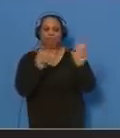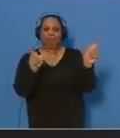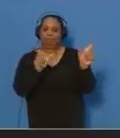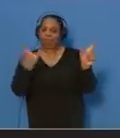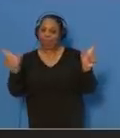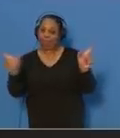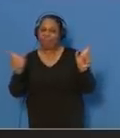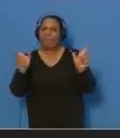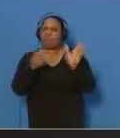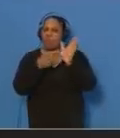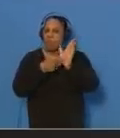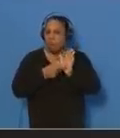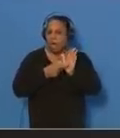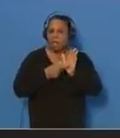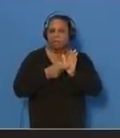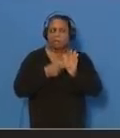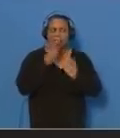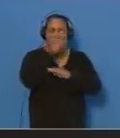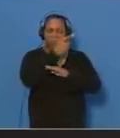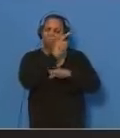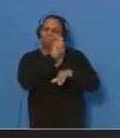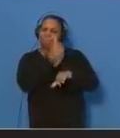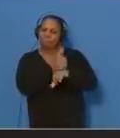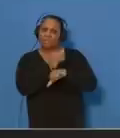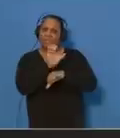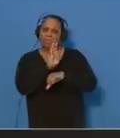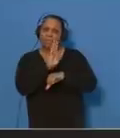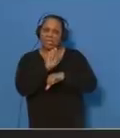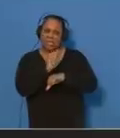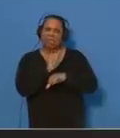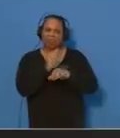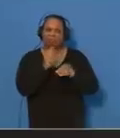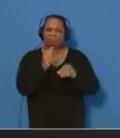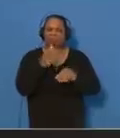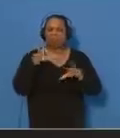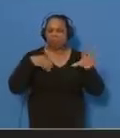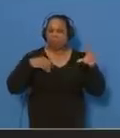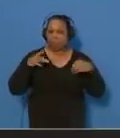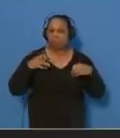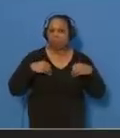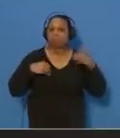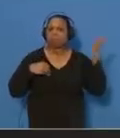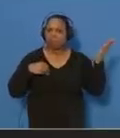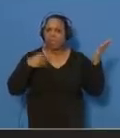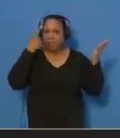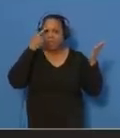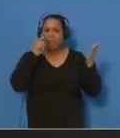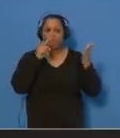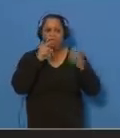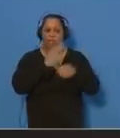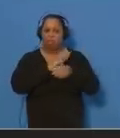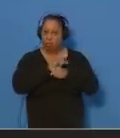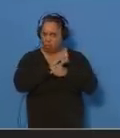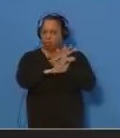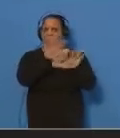requirements, the facilities at the Cedar Bridge Academy are more suited for the shelter during the COVID-19